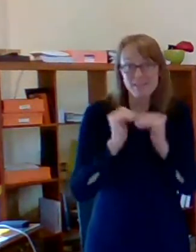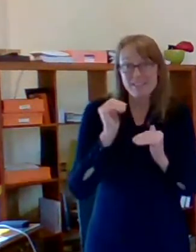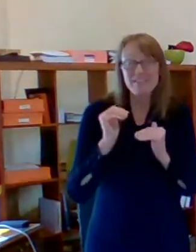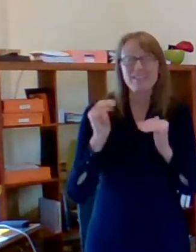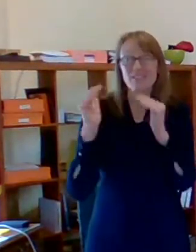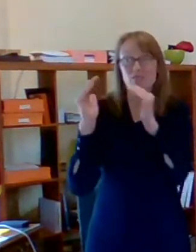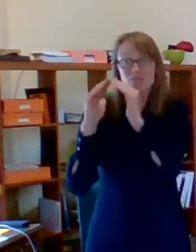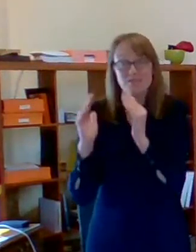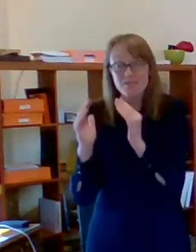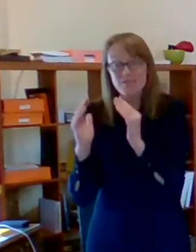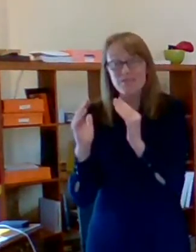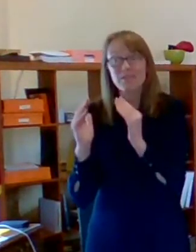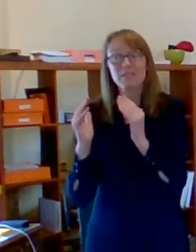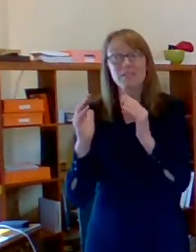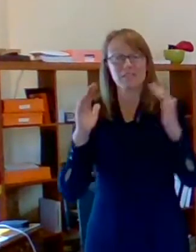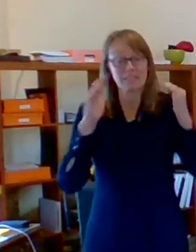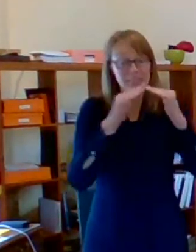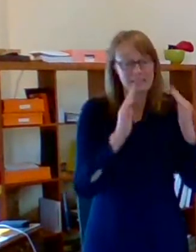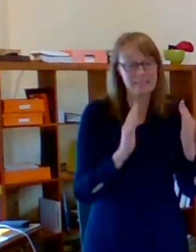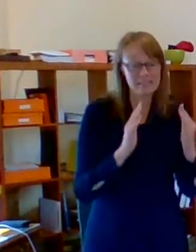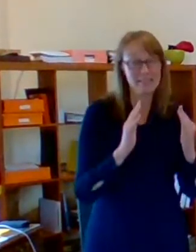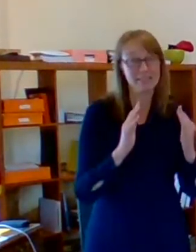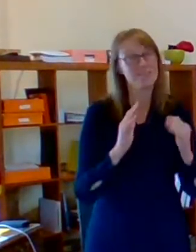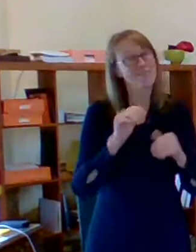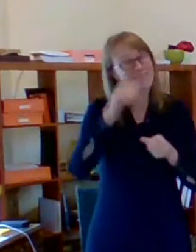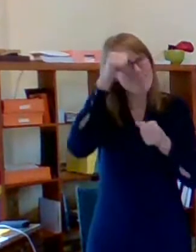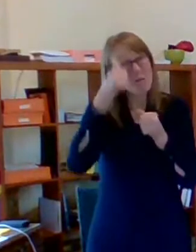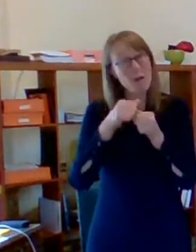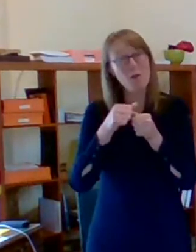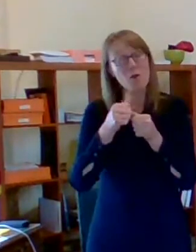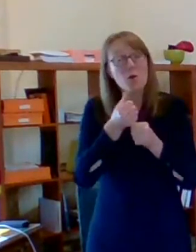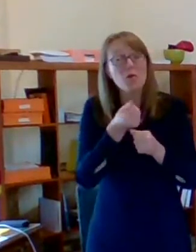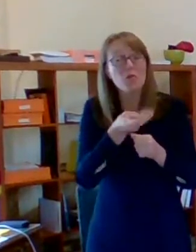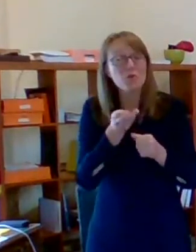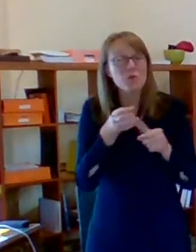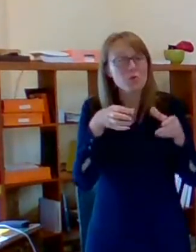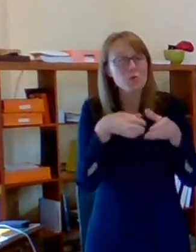But as we begin expanding out, because we're tired, we're fatigued,